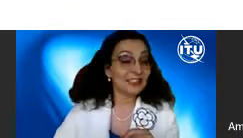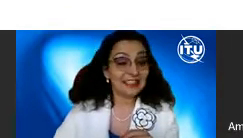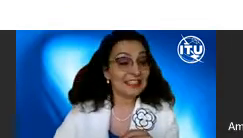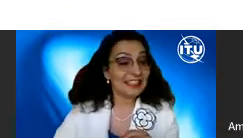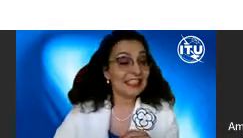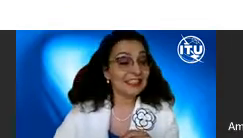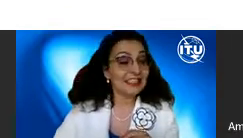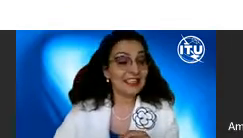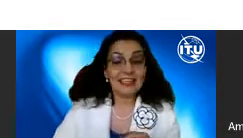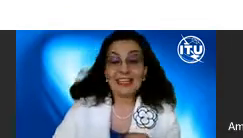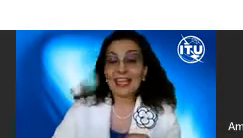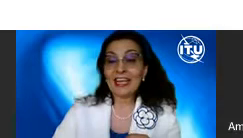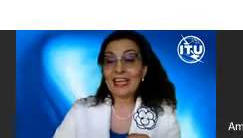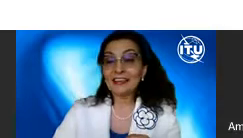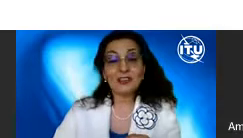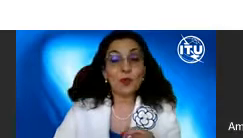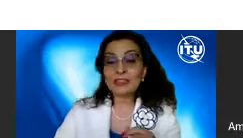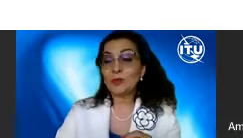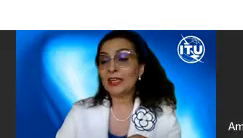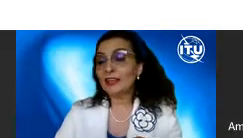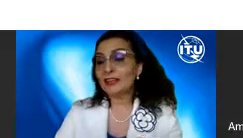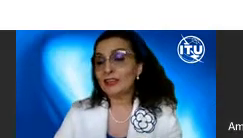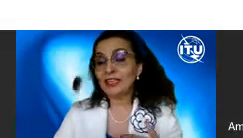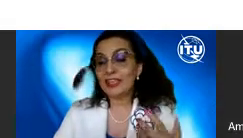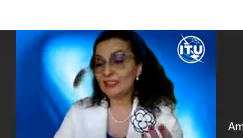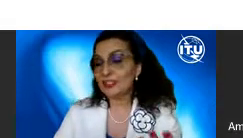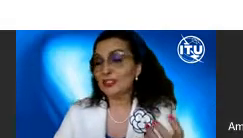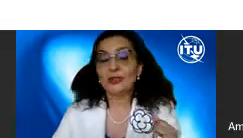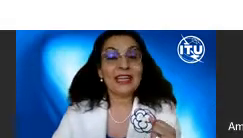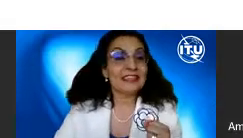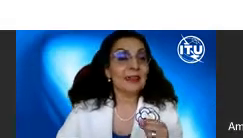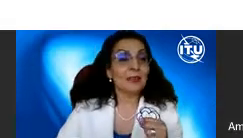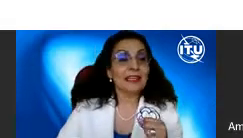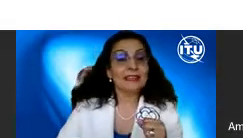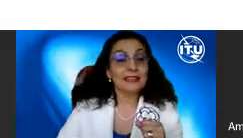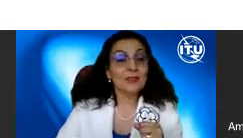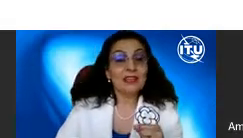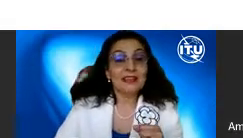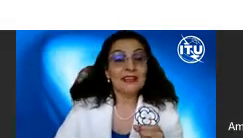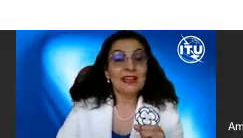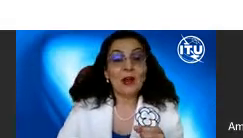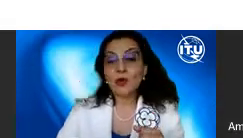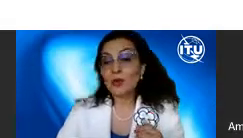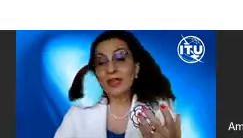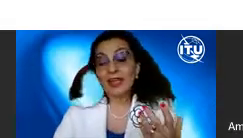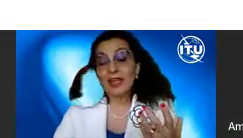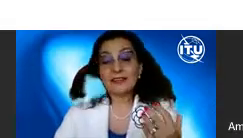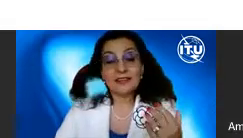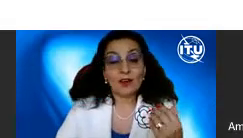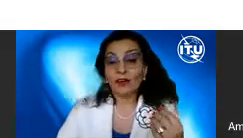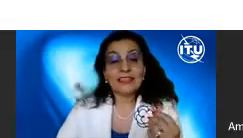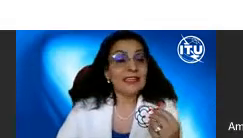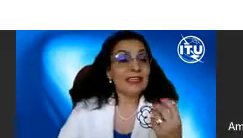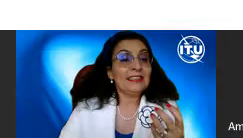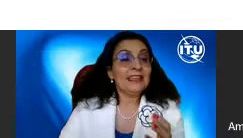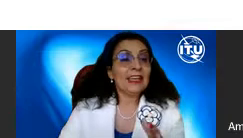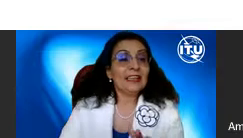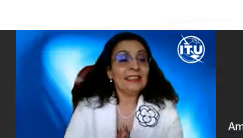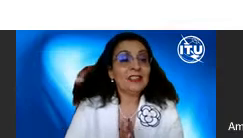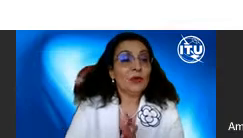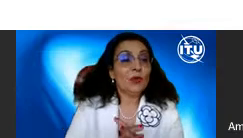after COVID-19 and what we in concrete can do. Next slide, please. So, as